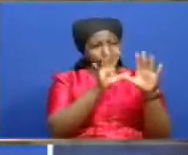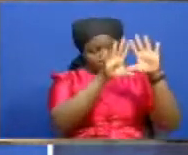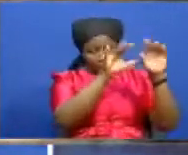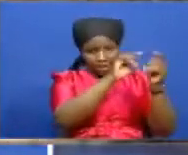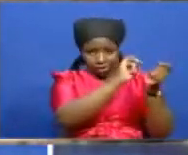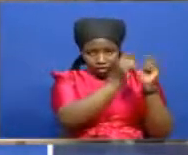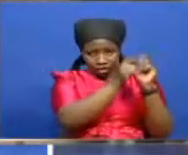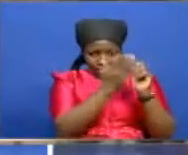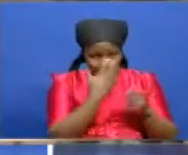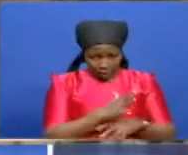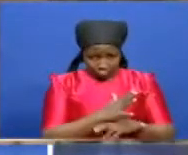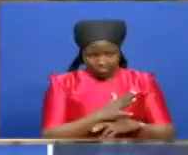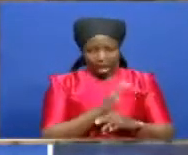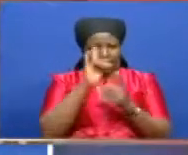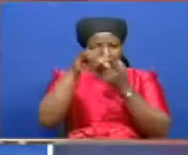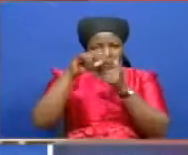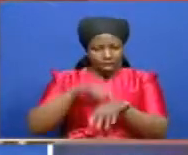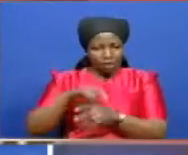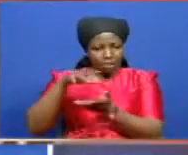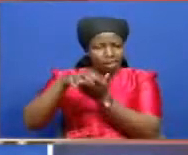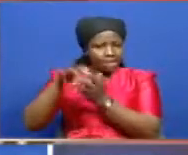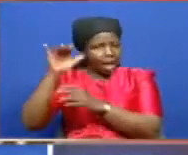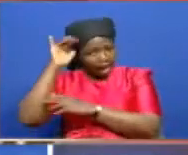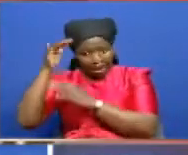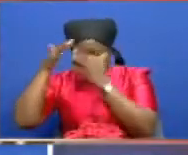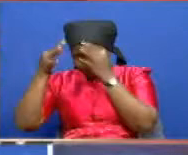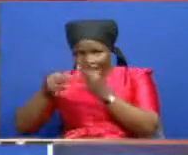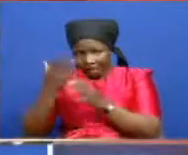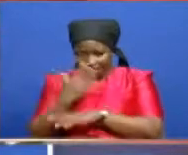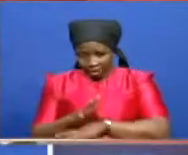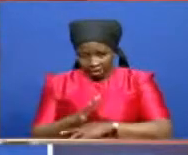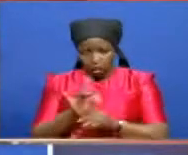the petition is heard and determined. He also directed that